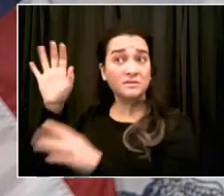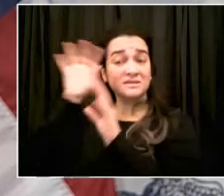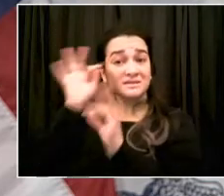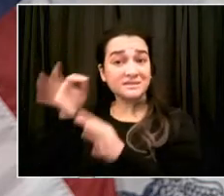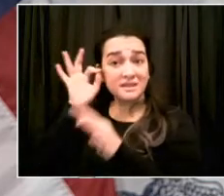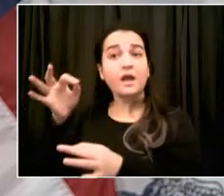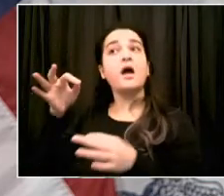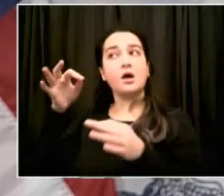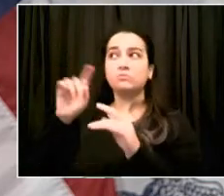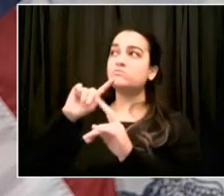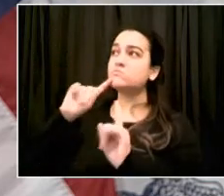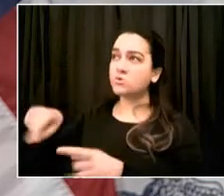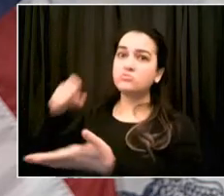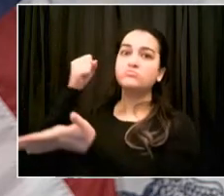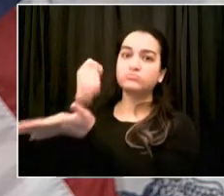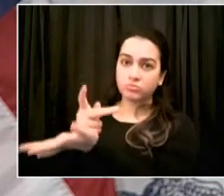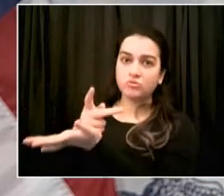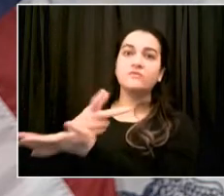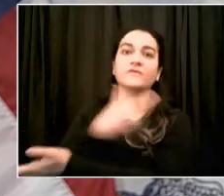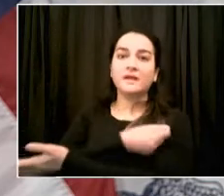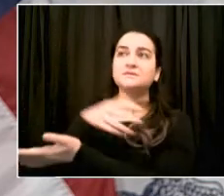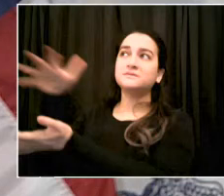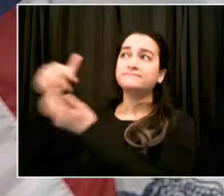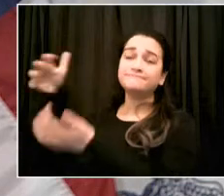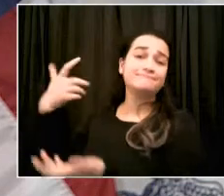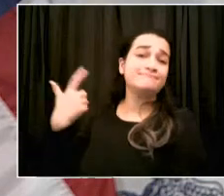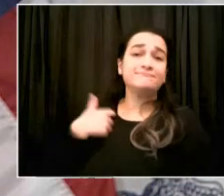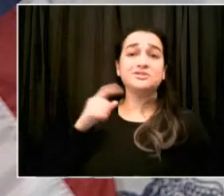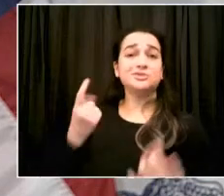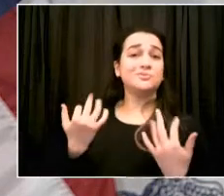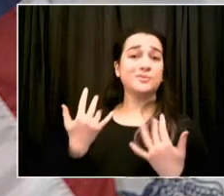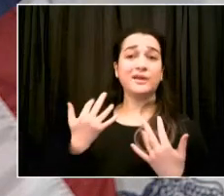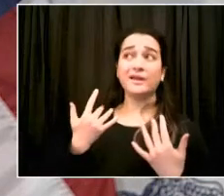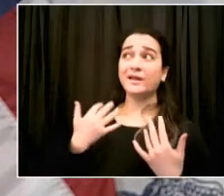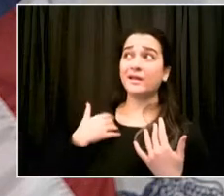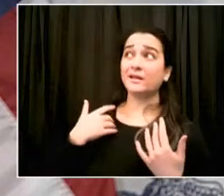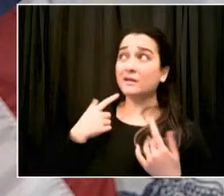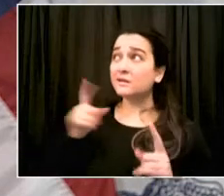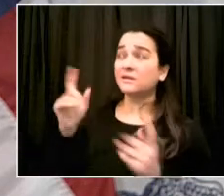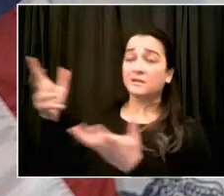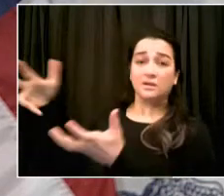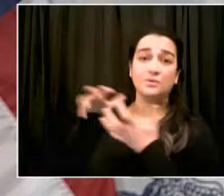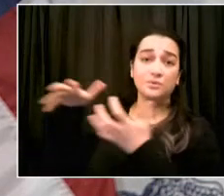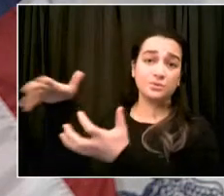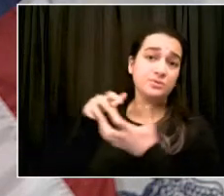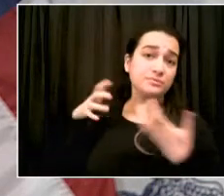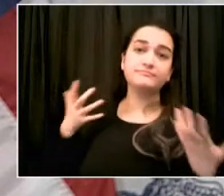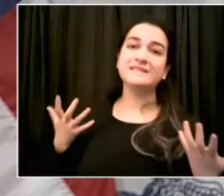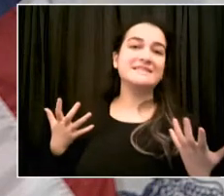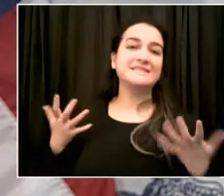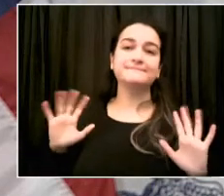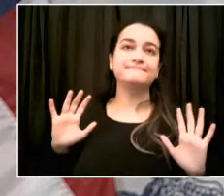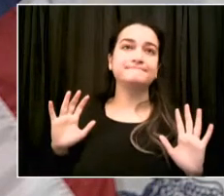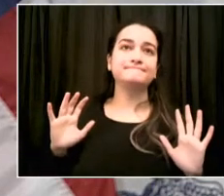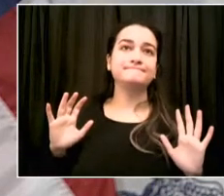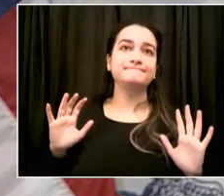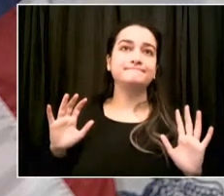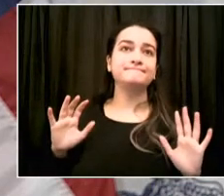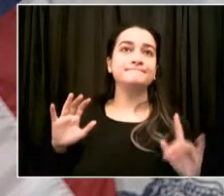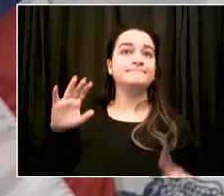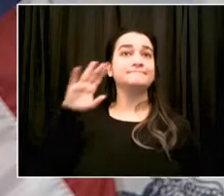people. We would be the 12th largest state in the country by population if we were our own state. It would sure be better if we had